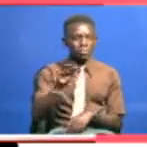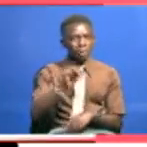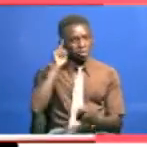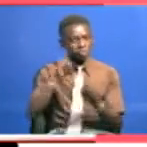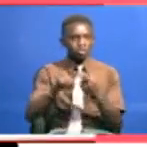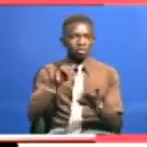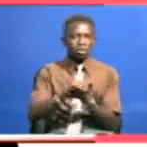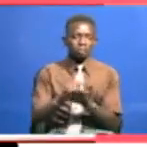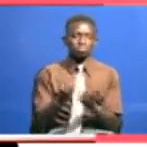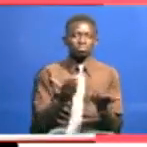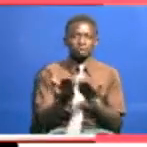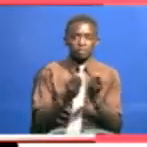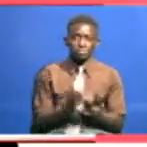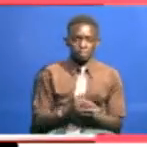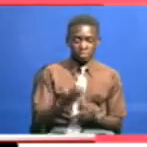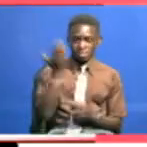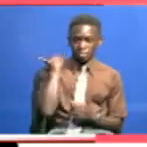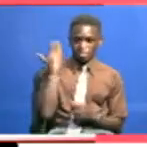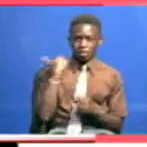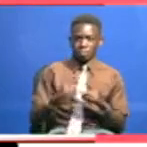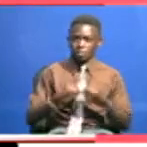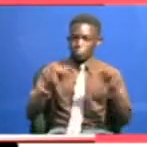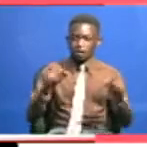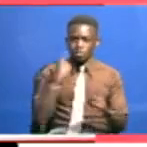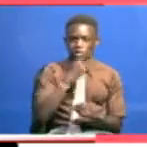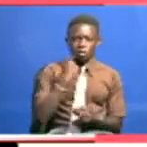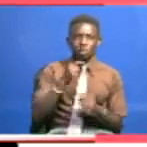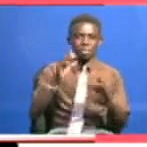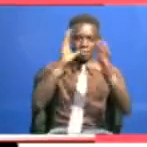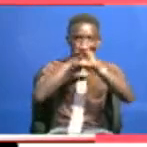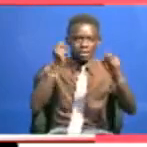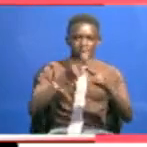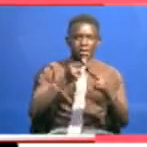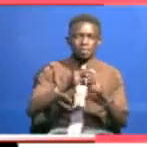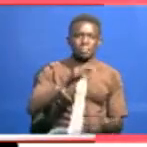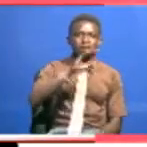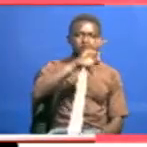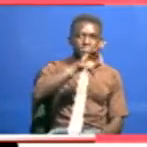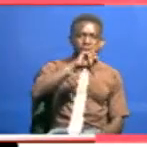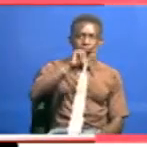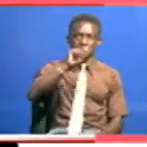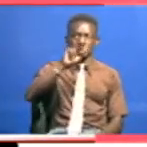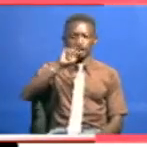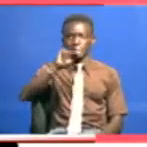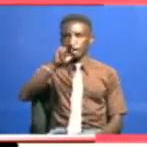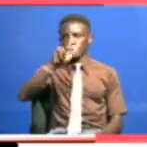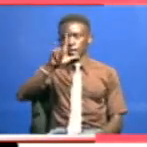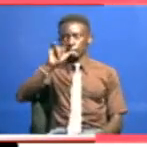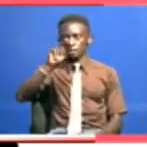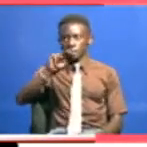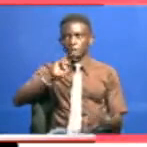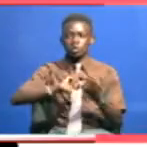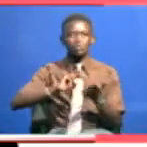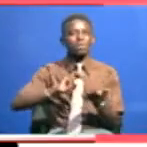words of the former US President Franklin Roosevelt, we are constructing a